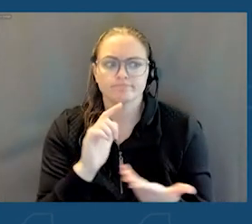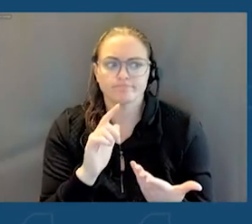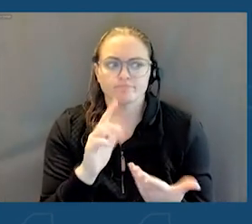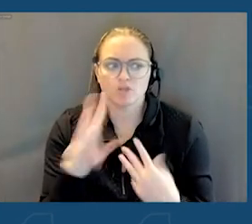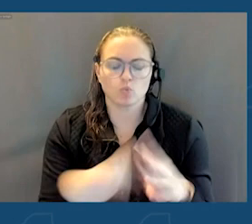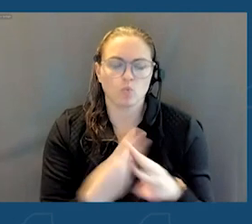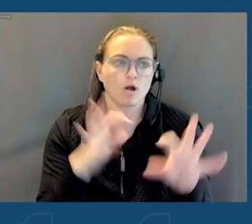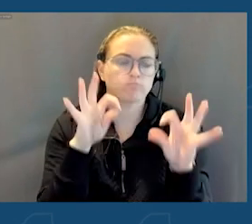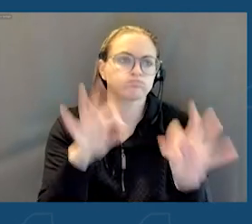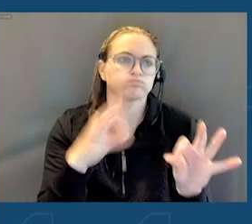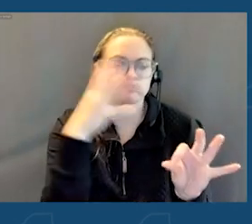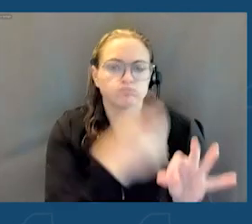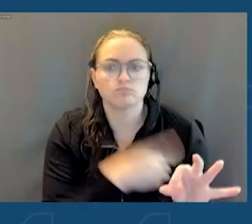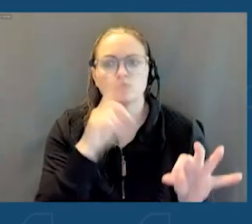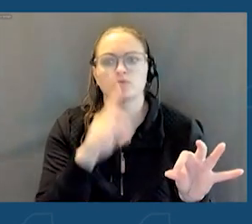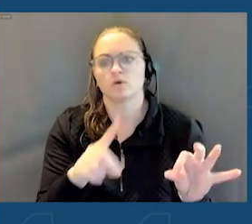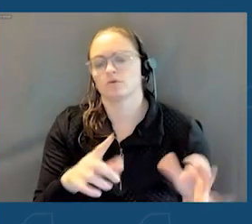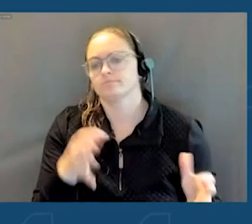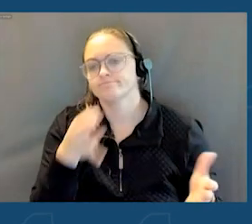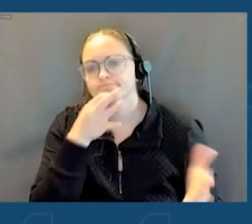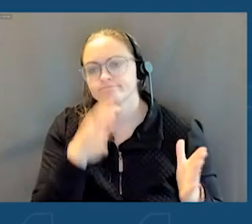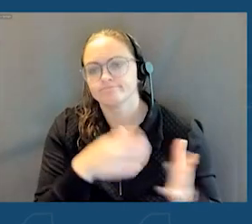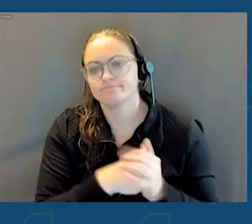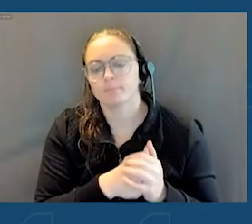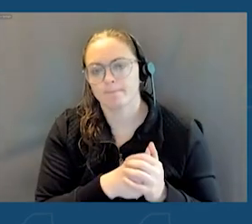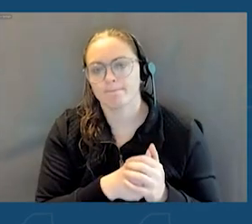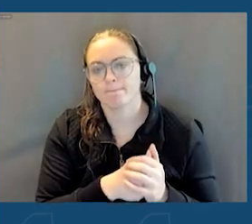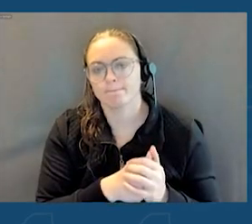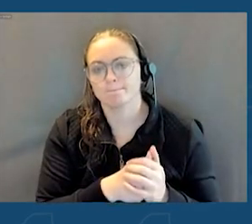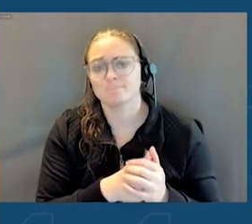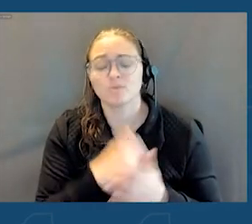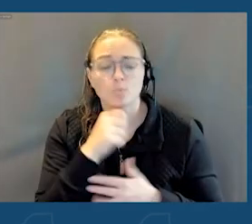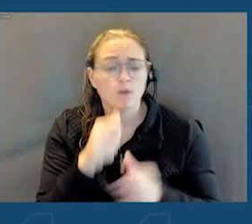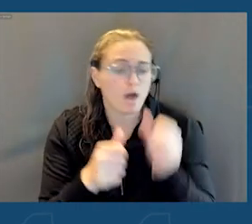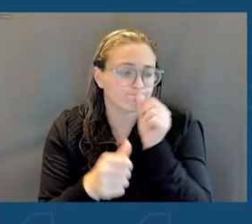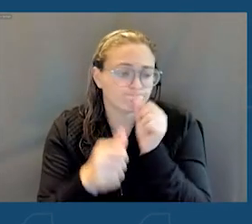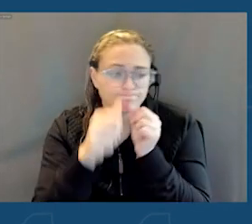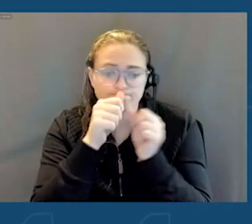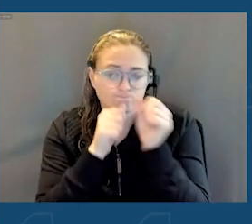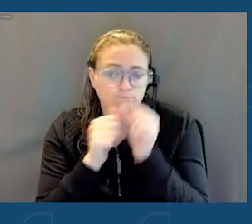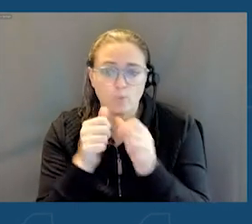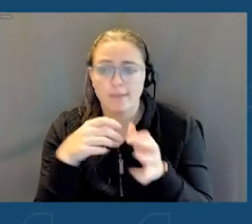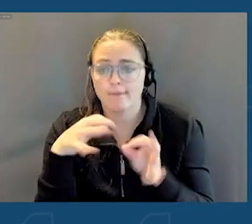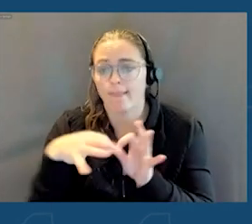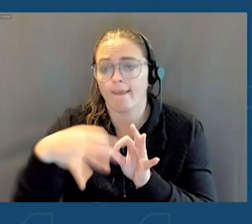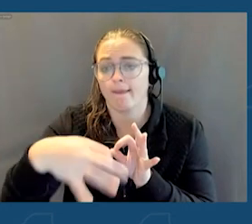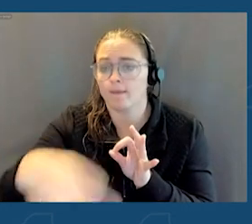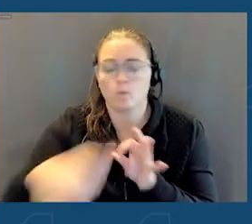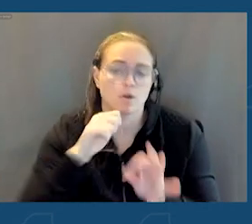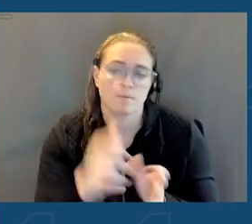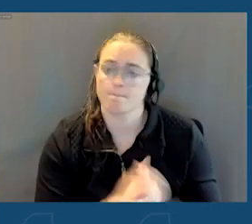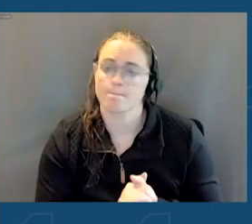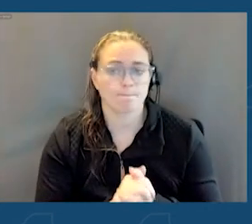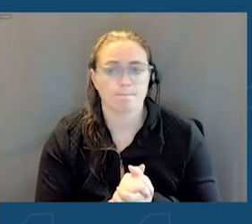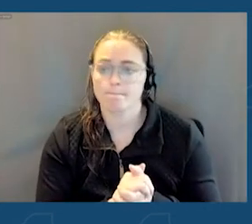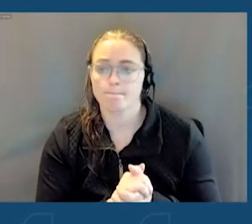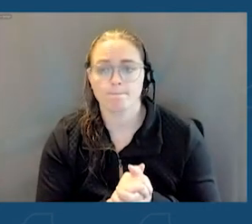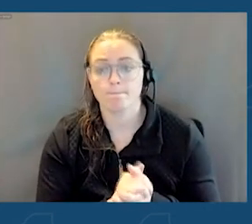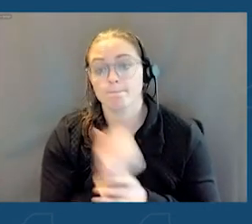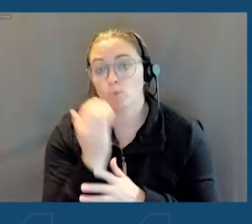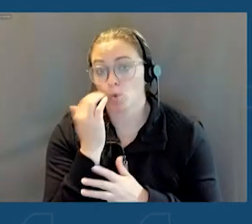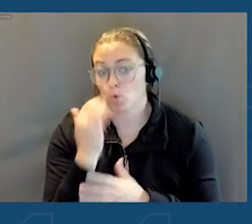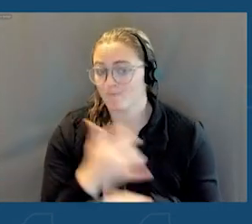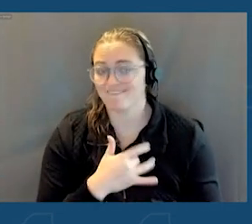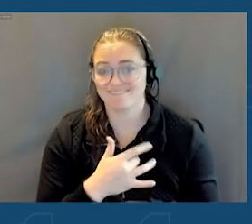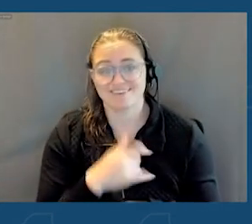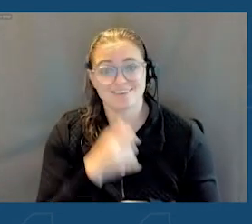world-class masterpiece. So we're no longer tolerating delays. New Yorkers know my feelings. I've not been